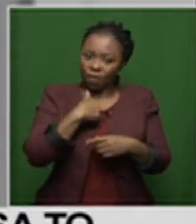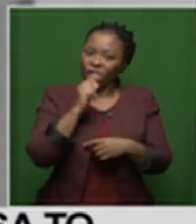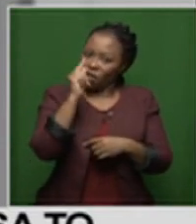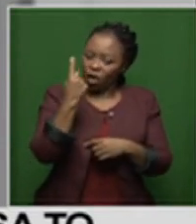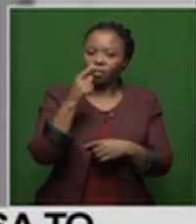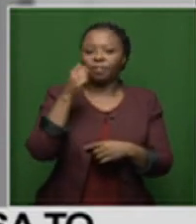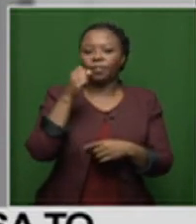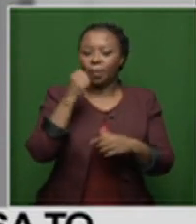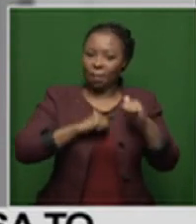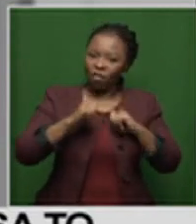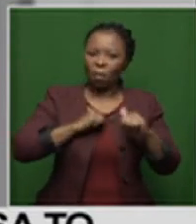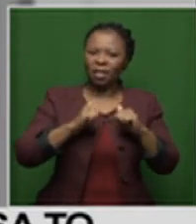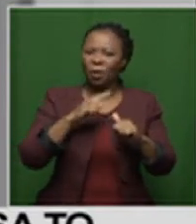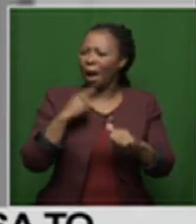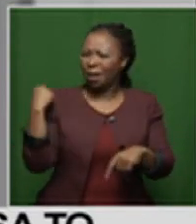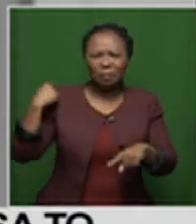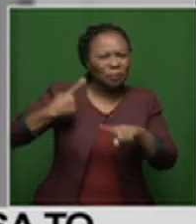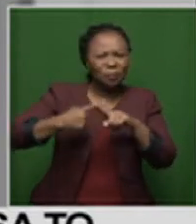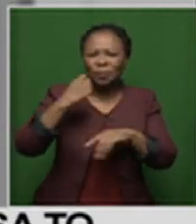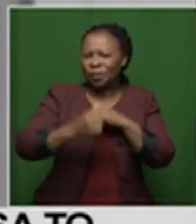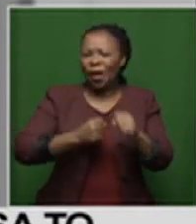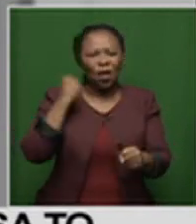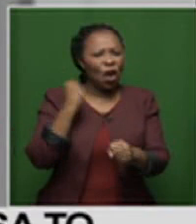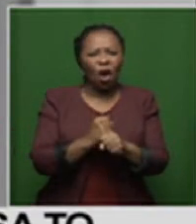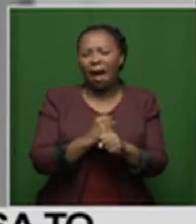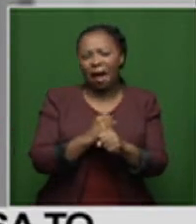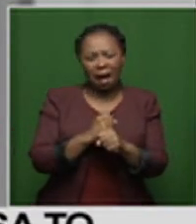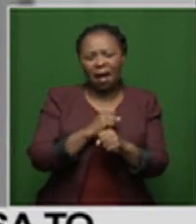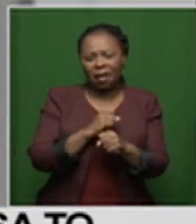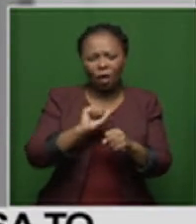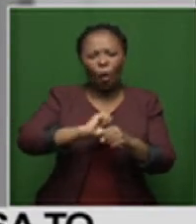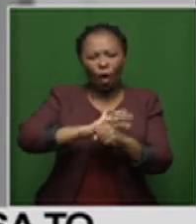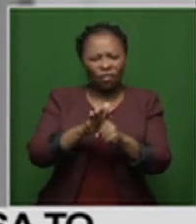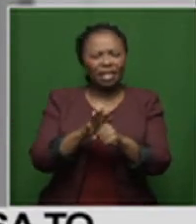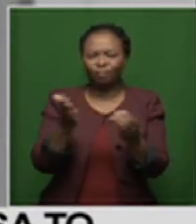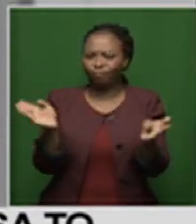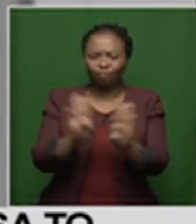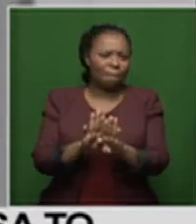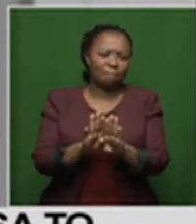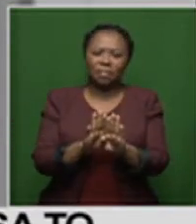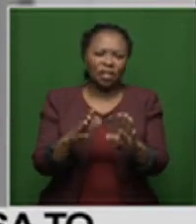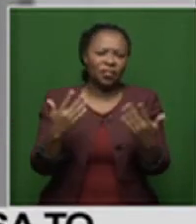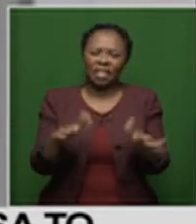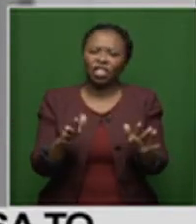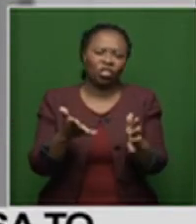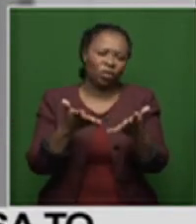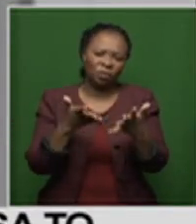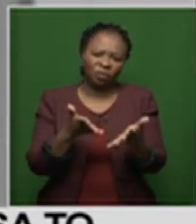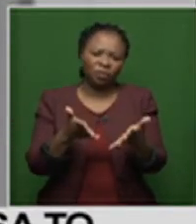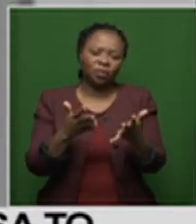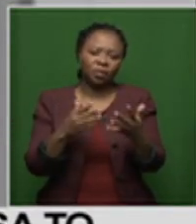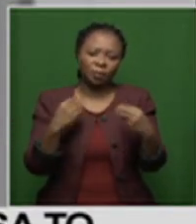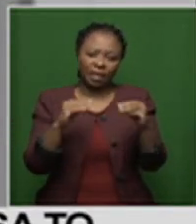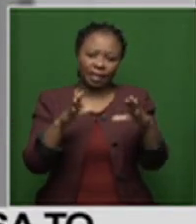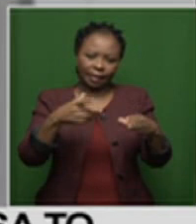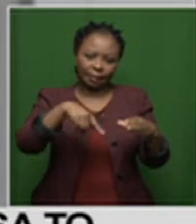of us in a year after, the COVID has actually shut down the industry. So are you going to sample some